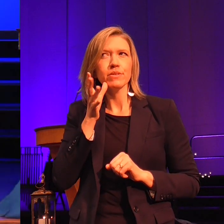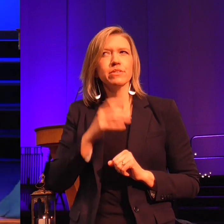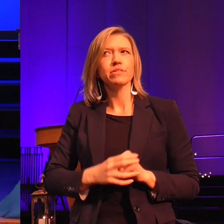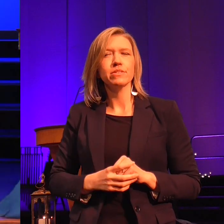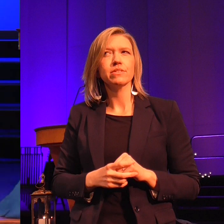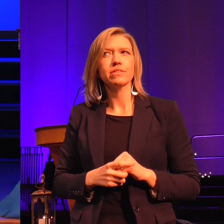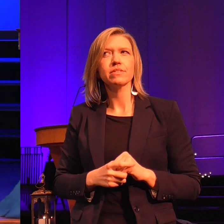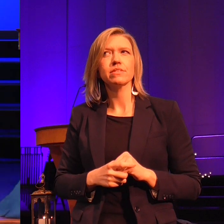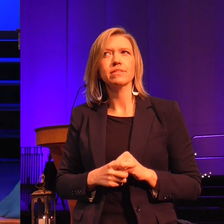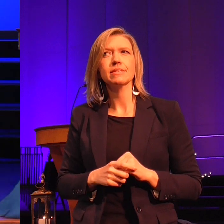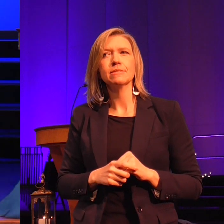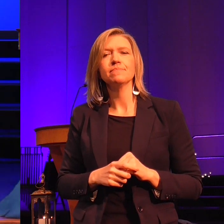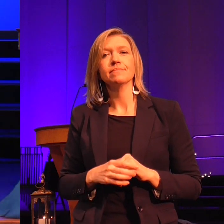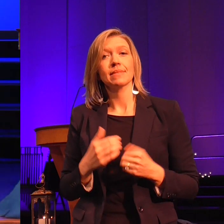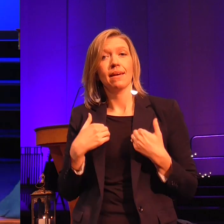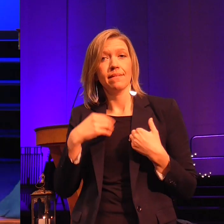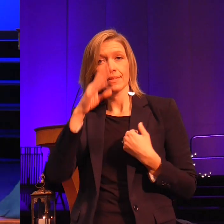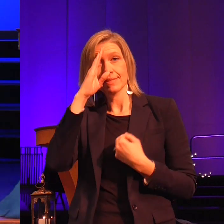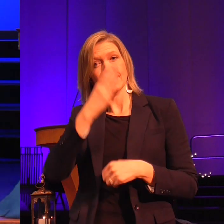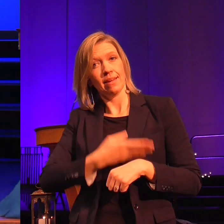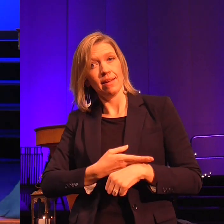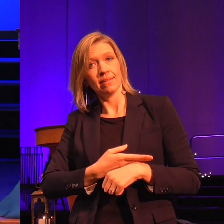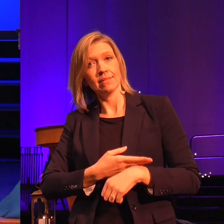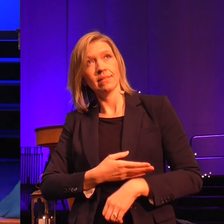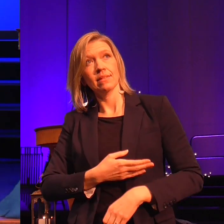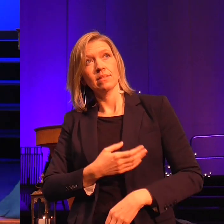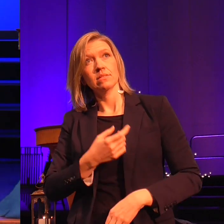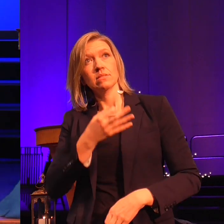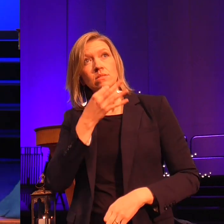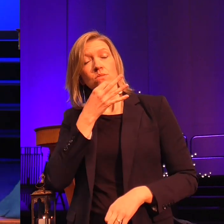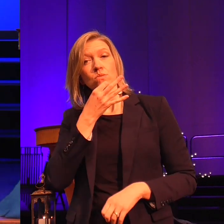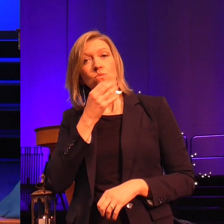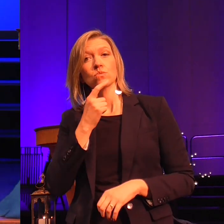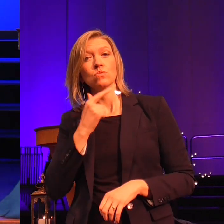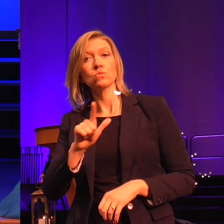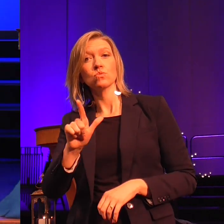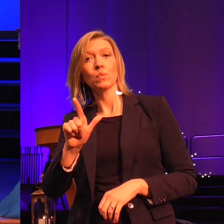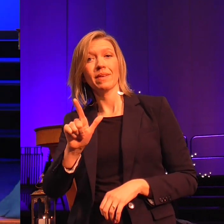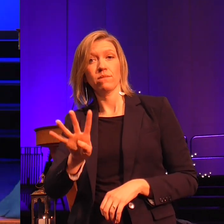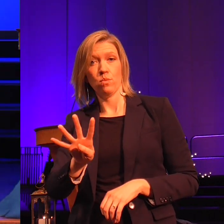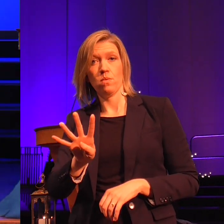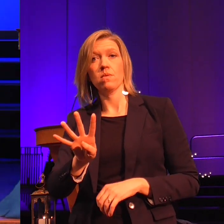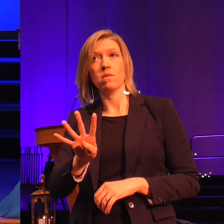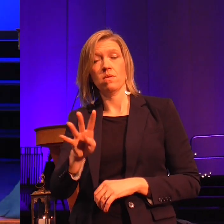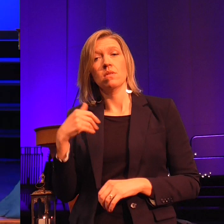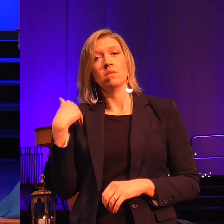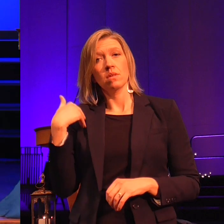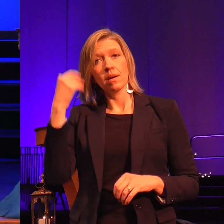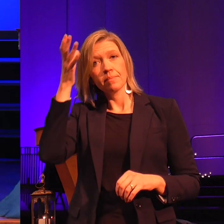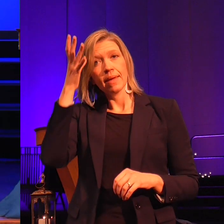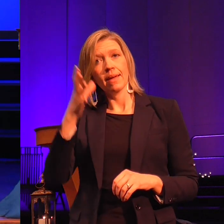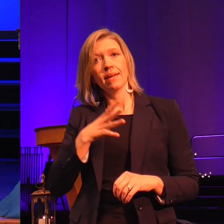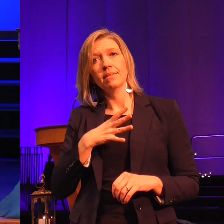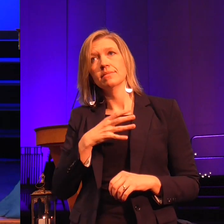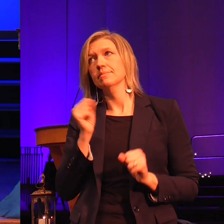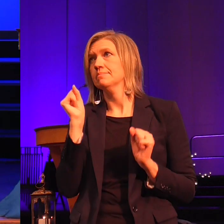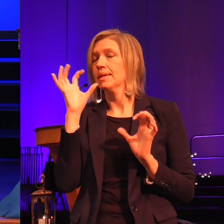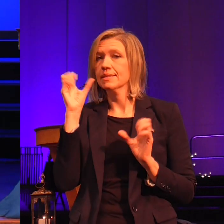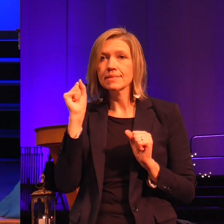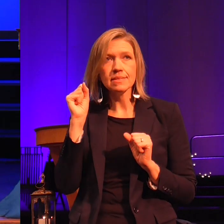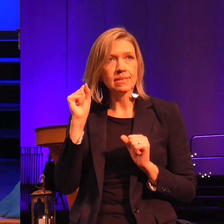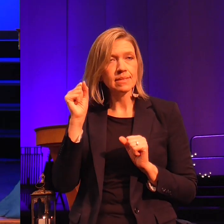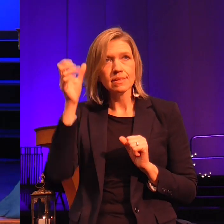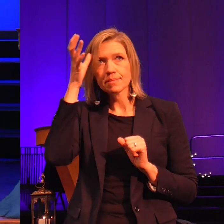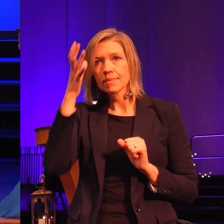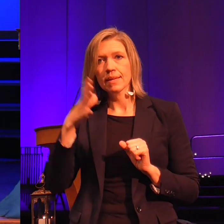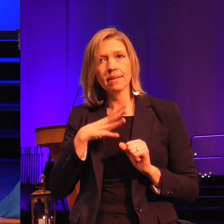Now, I have a son. He's going to be 24 very soon. Young man, amazing young man. I